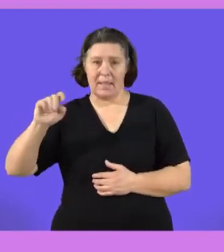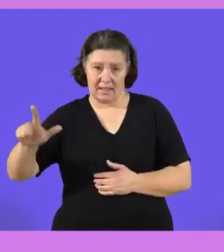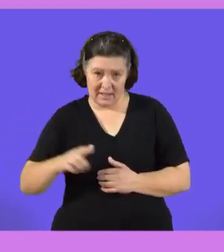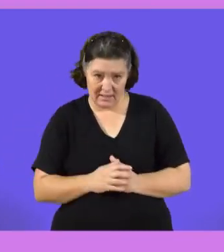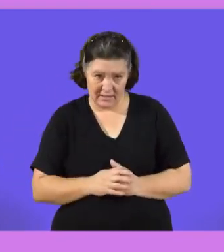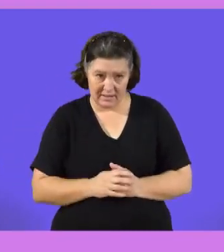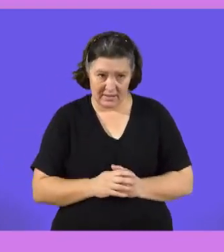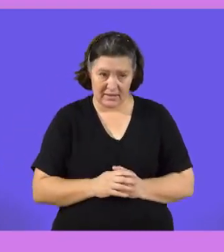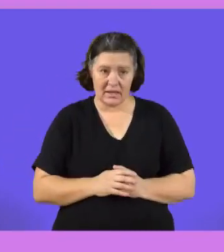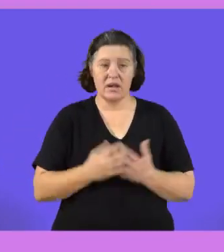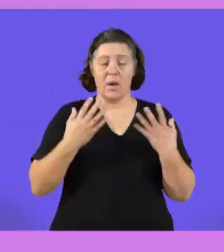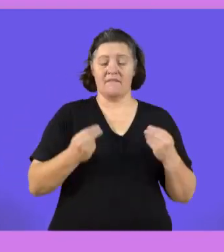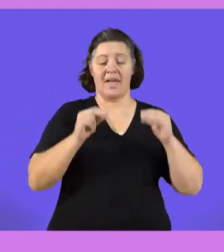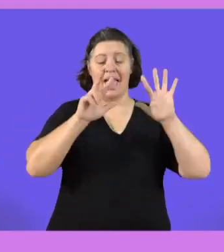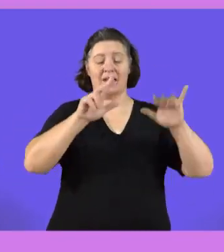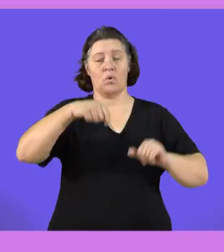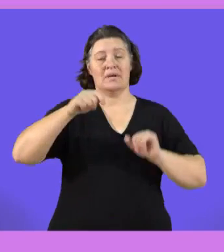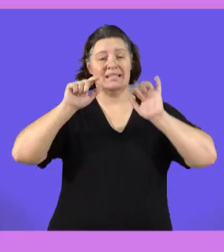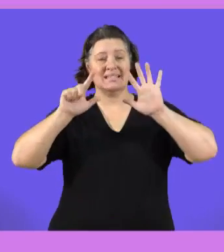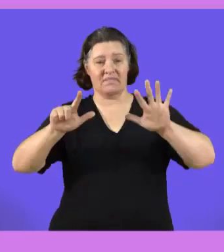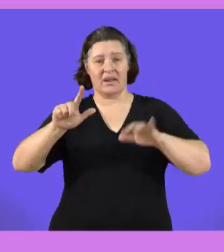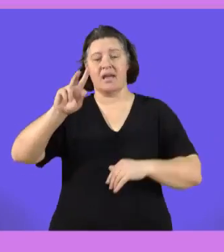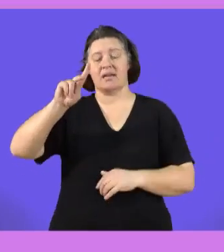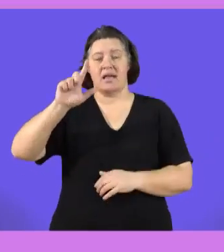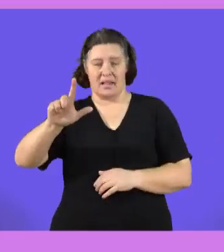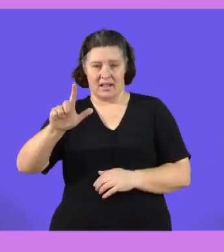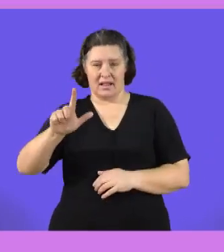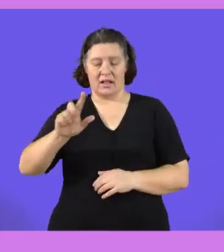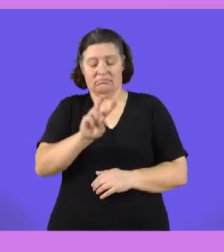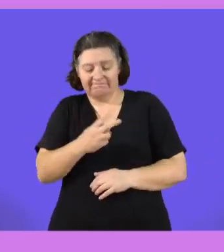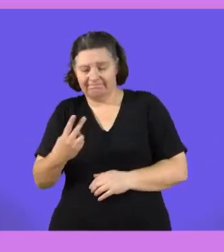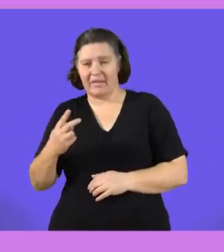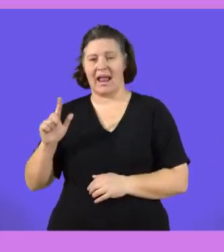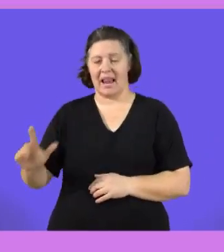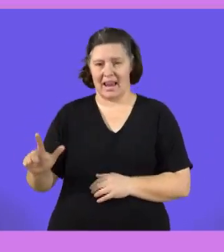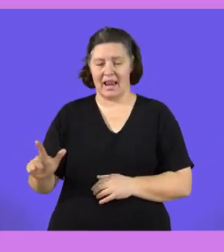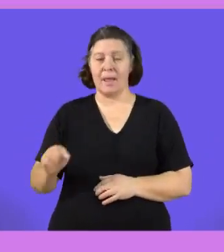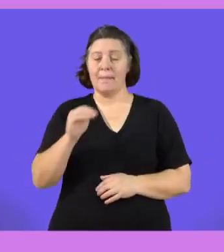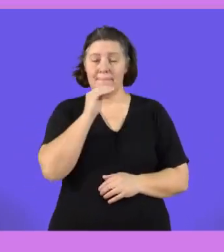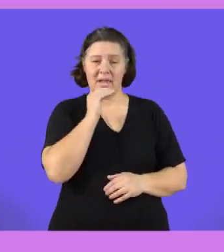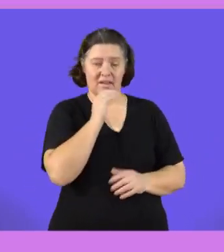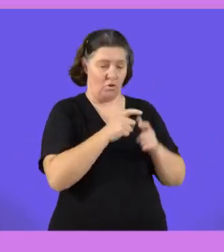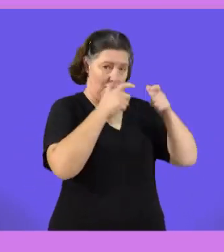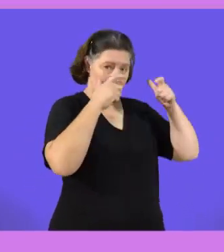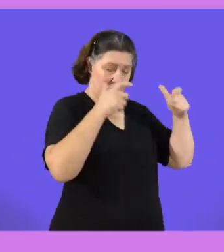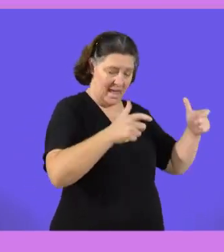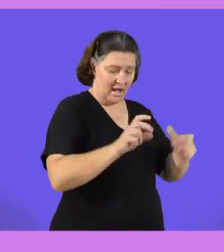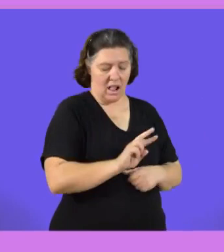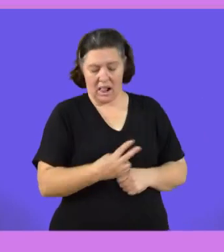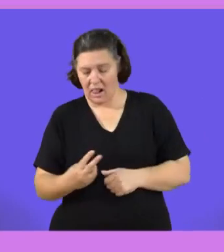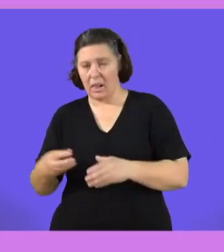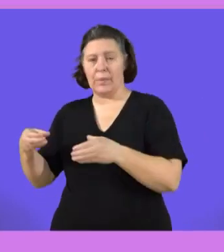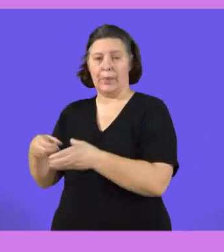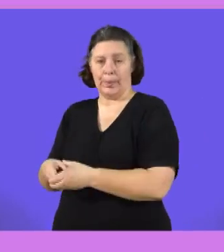on, I have 8,7 kiloliters, and that I must convert to liters. So again, I'm converting from big